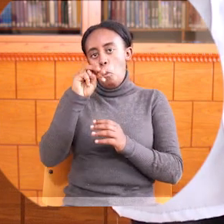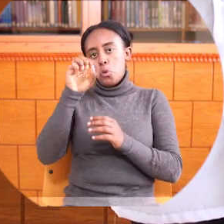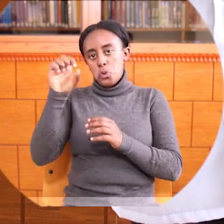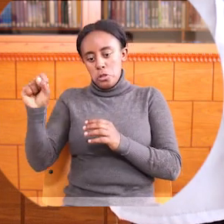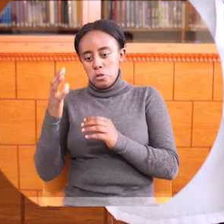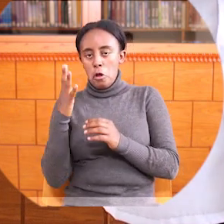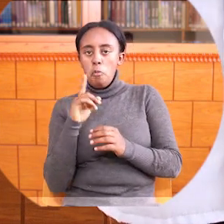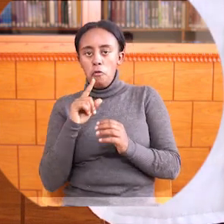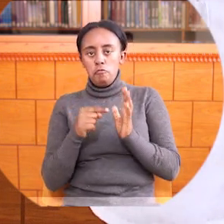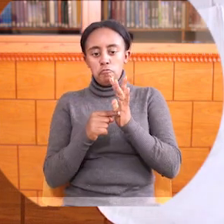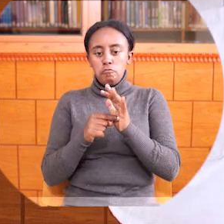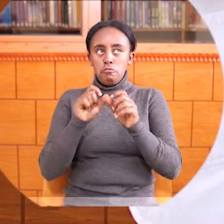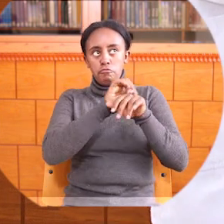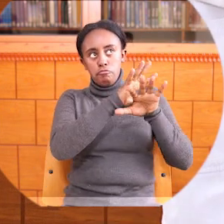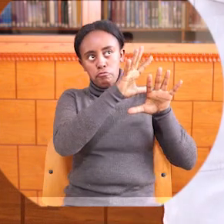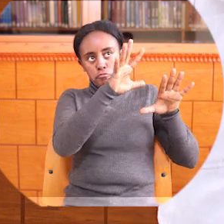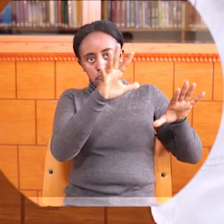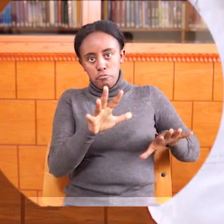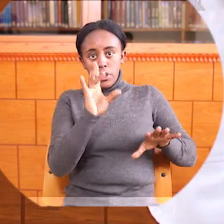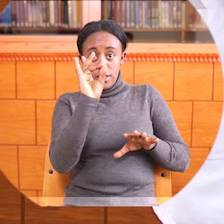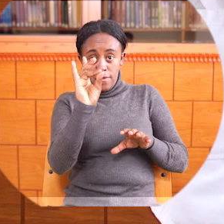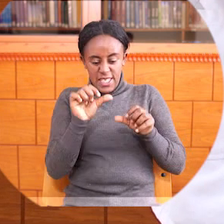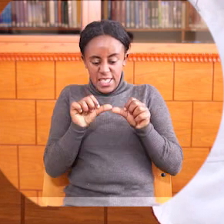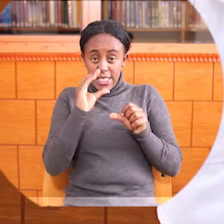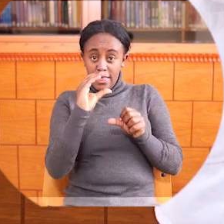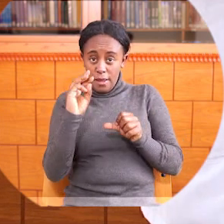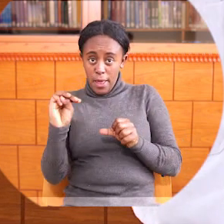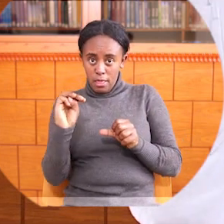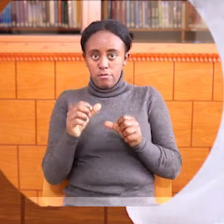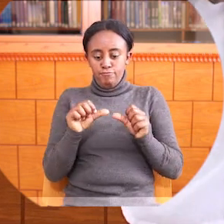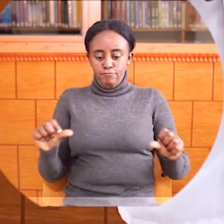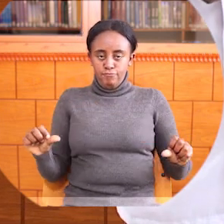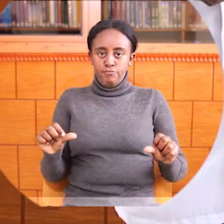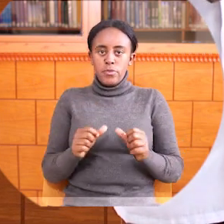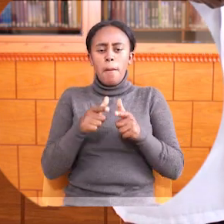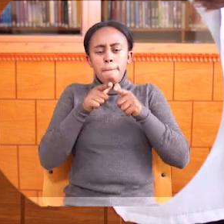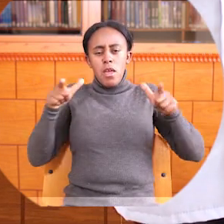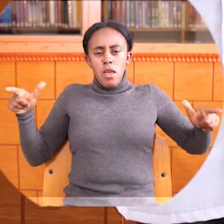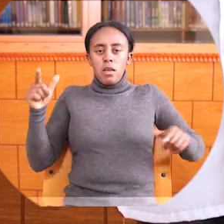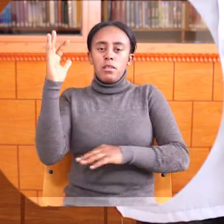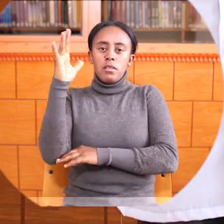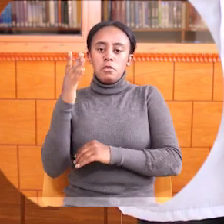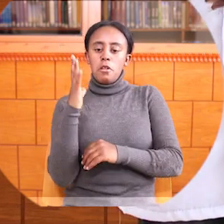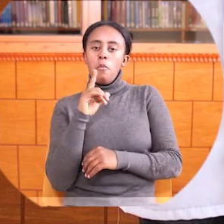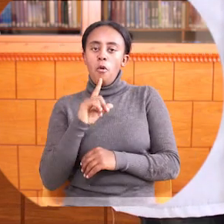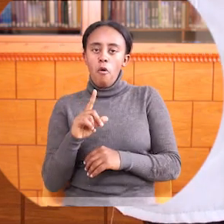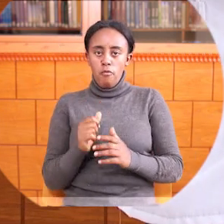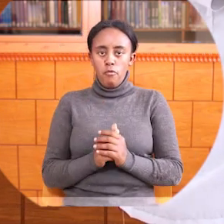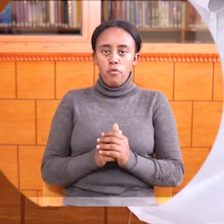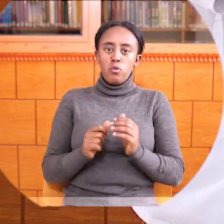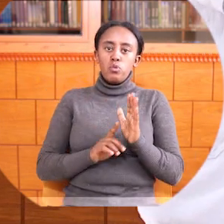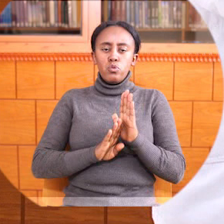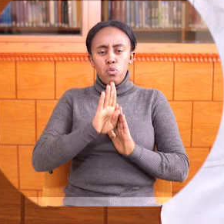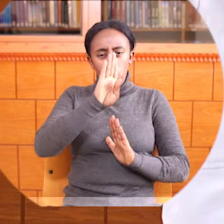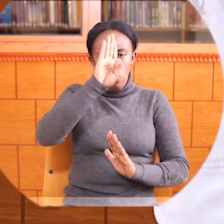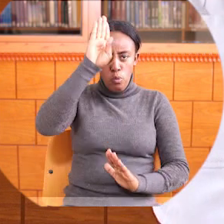a type of plant which are grow up to only 7 centimeters, and the big trees are a type of plant which are grow